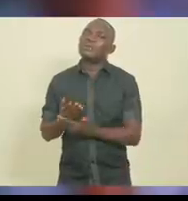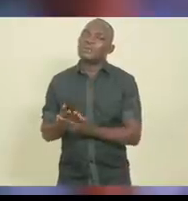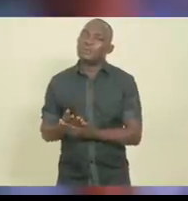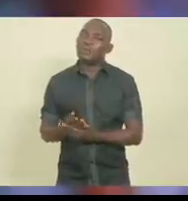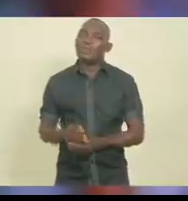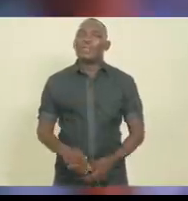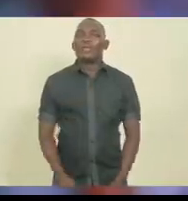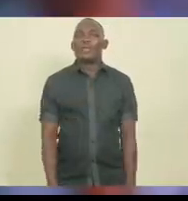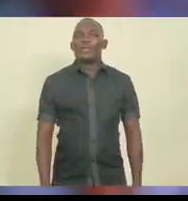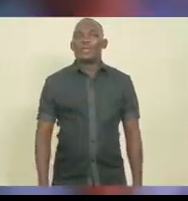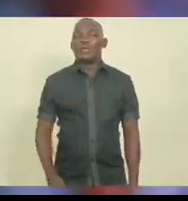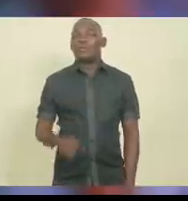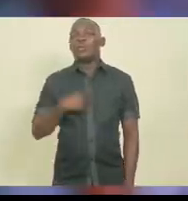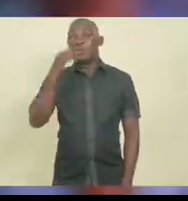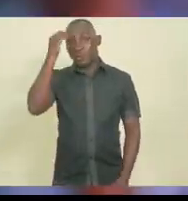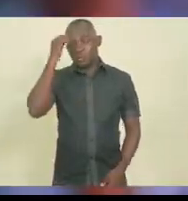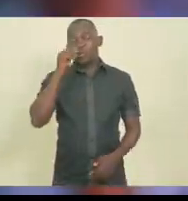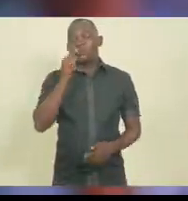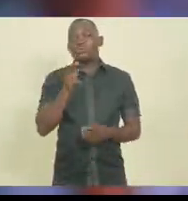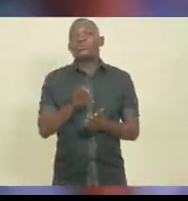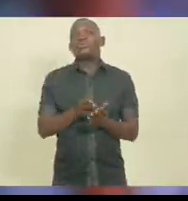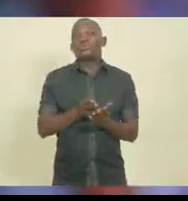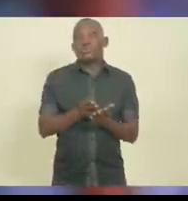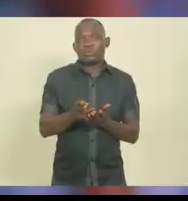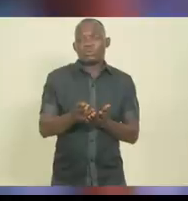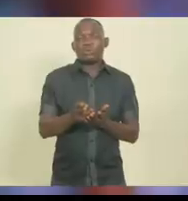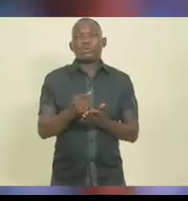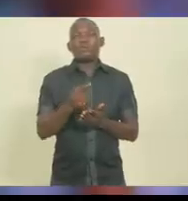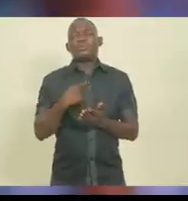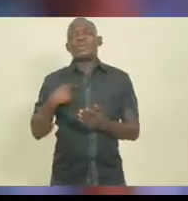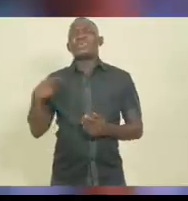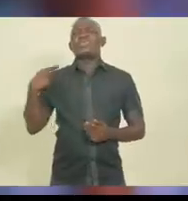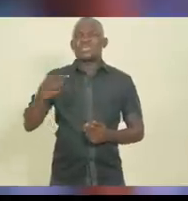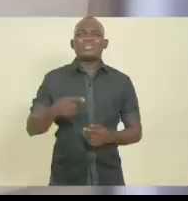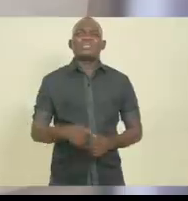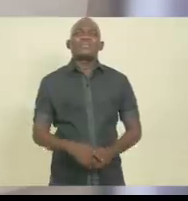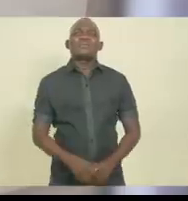okay? I mean, the truth is, I've been embarrassed